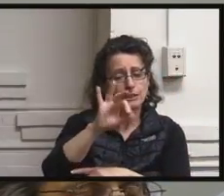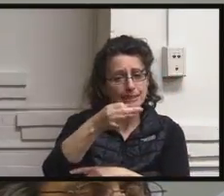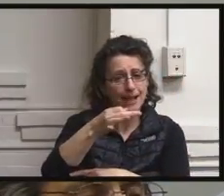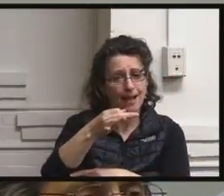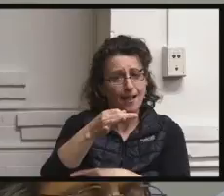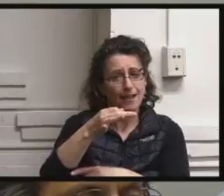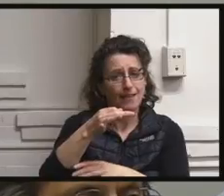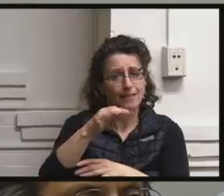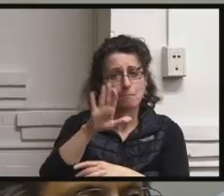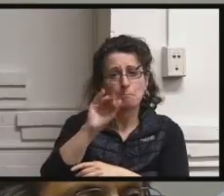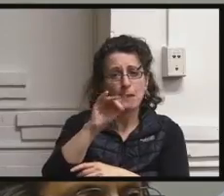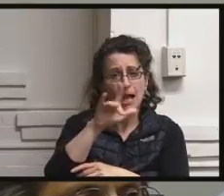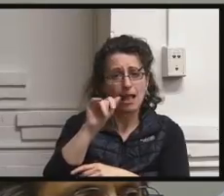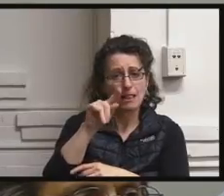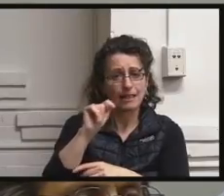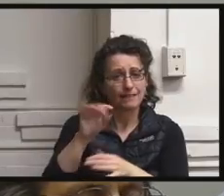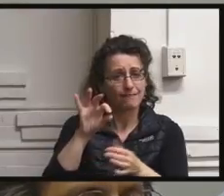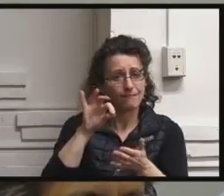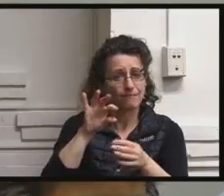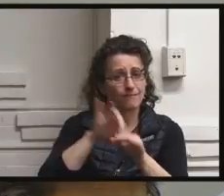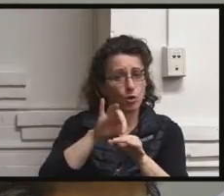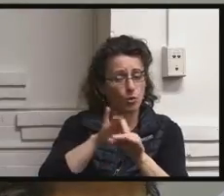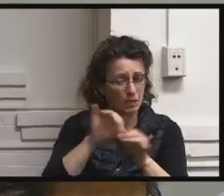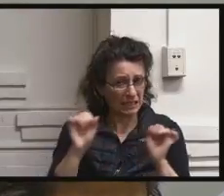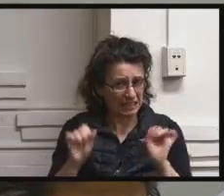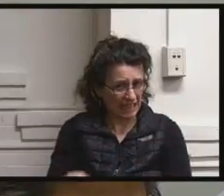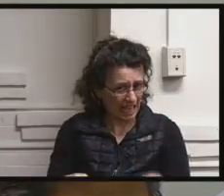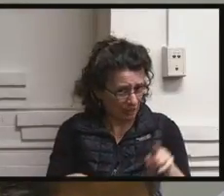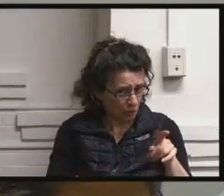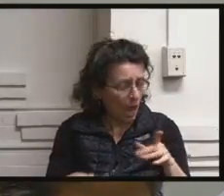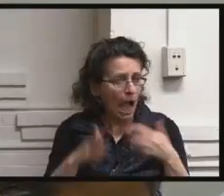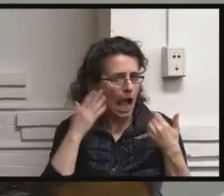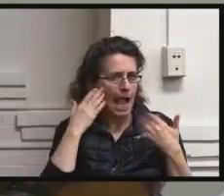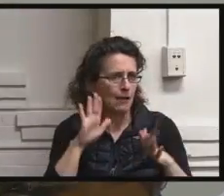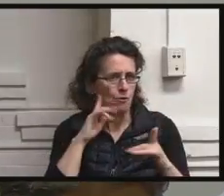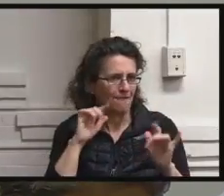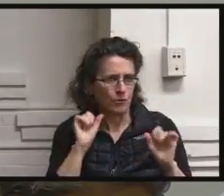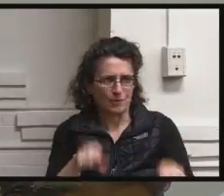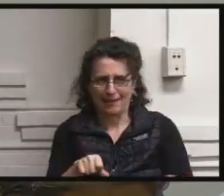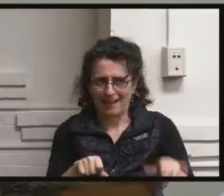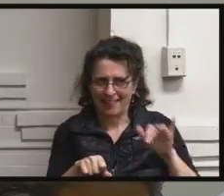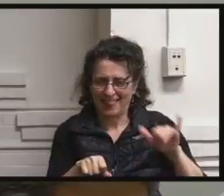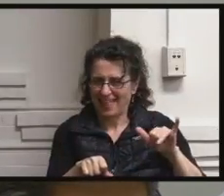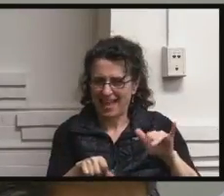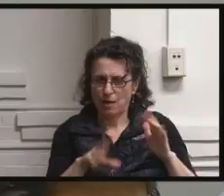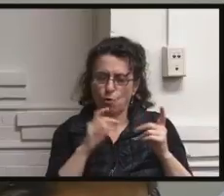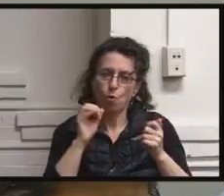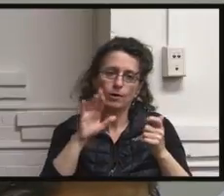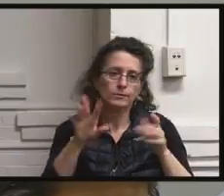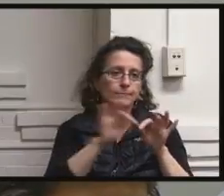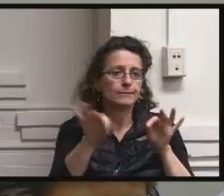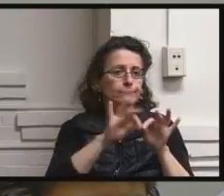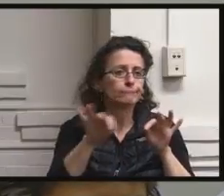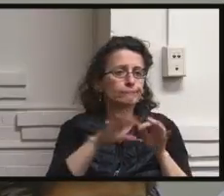then the second part is, you know, we keep talking about 135 people